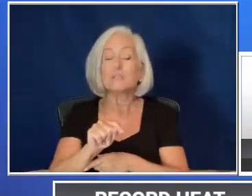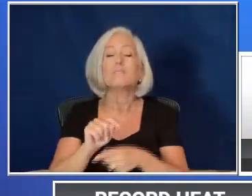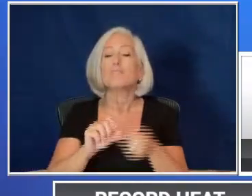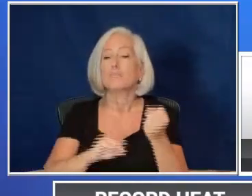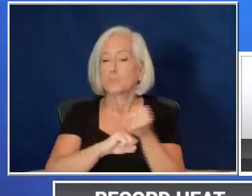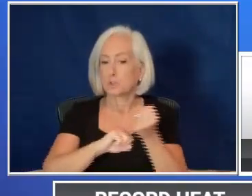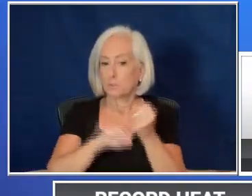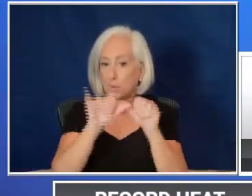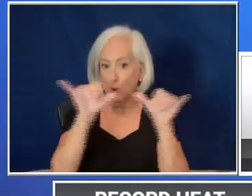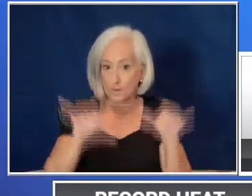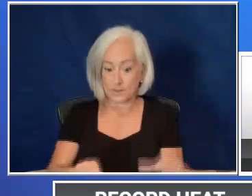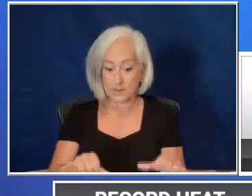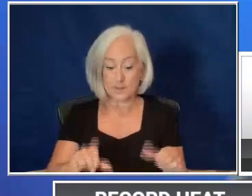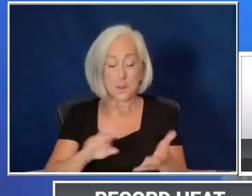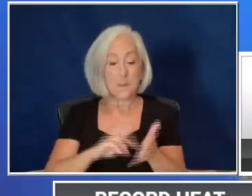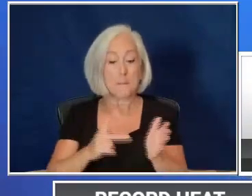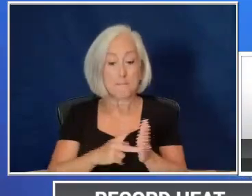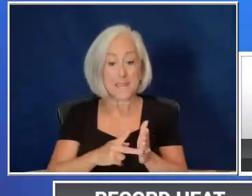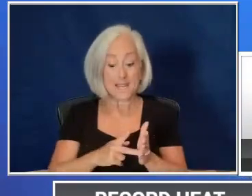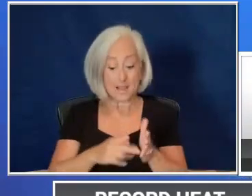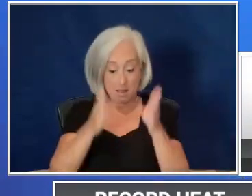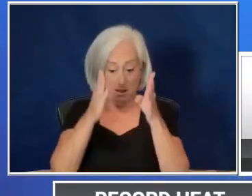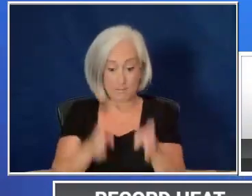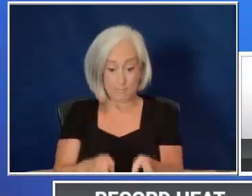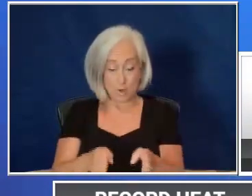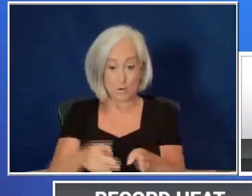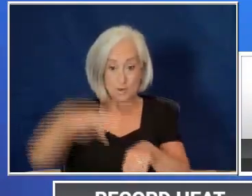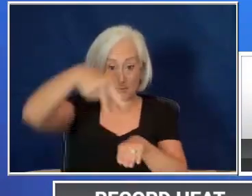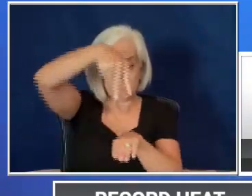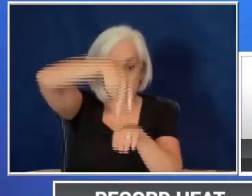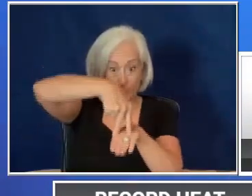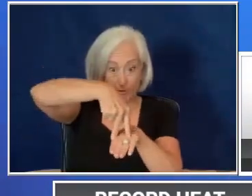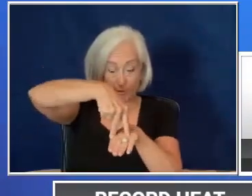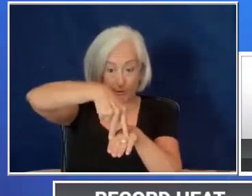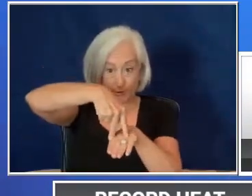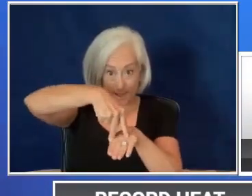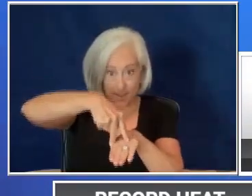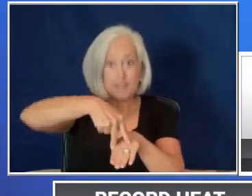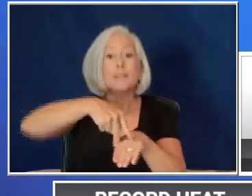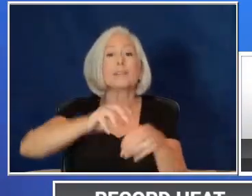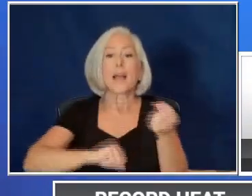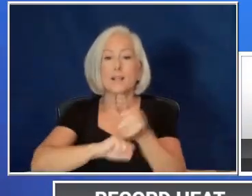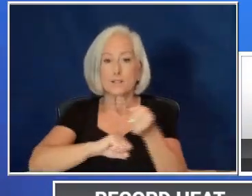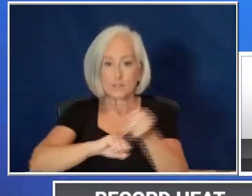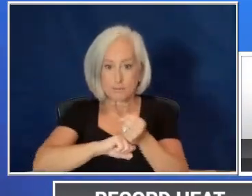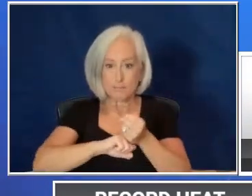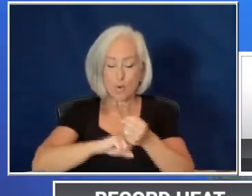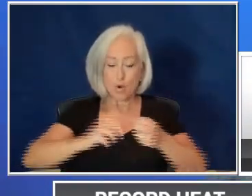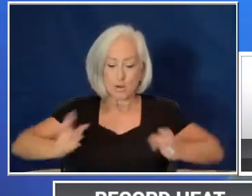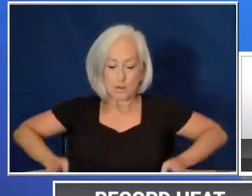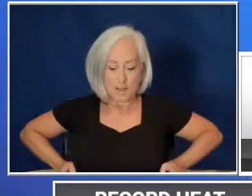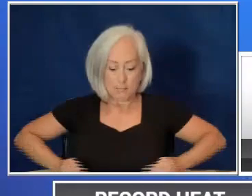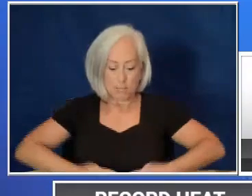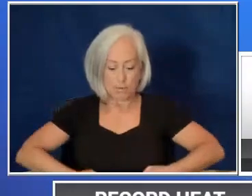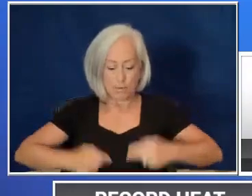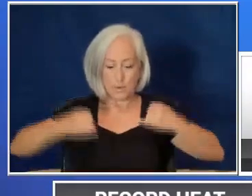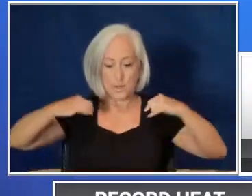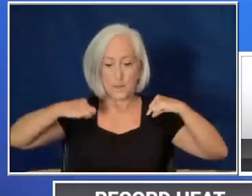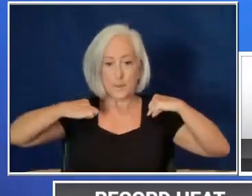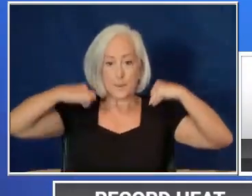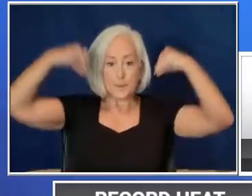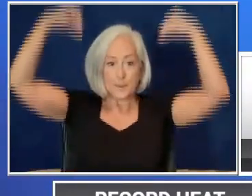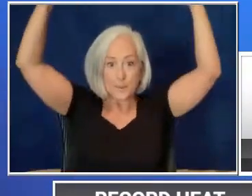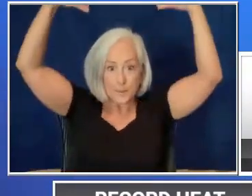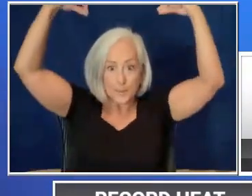patients for walking and be able to facilitate that gait pattern and what have you without needing to bear